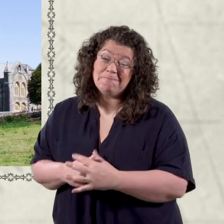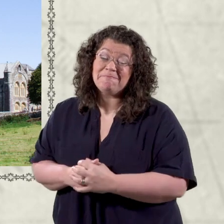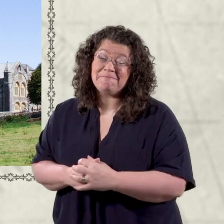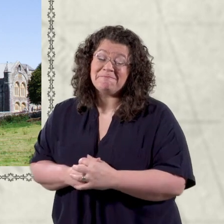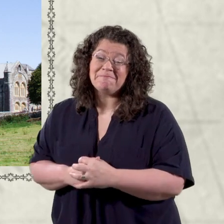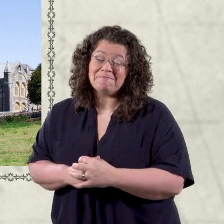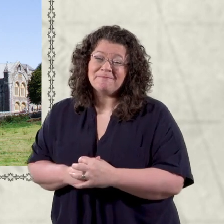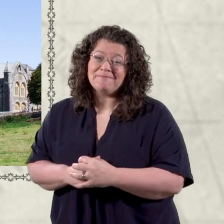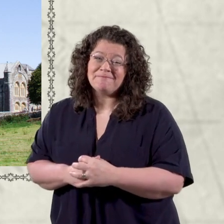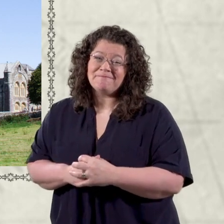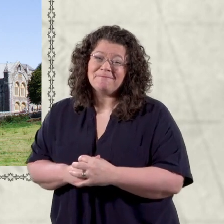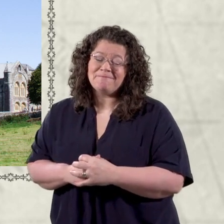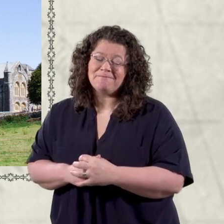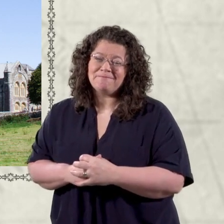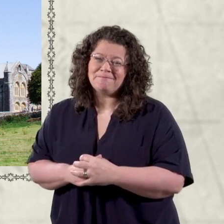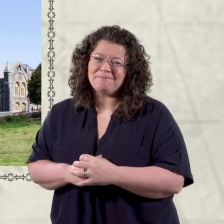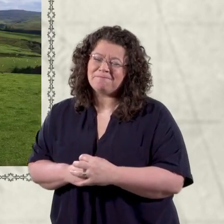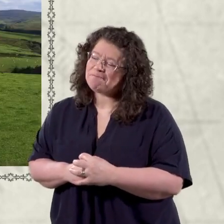see.